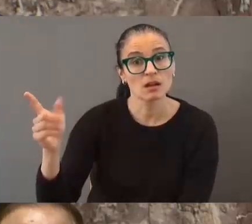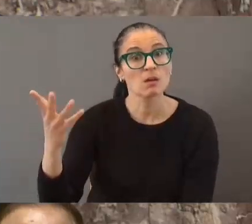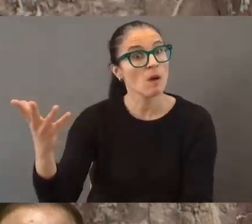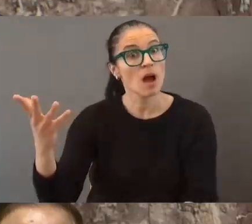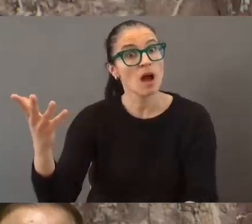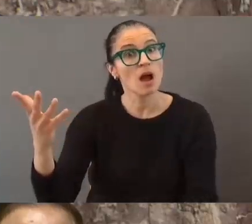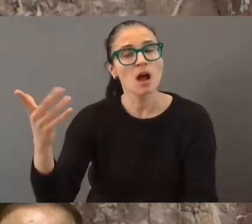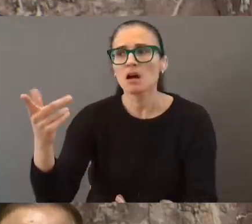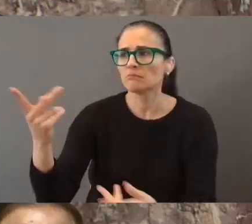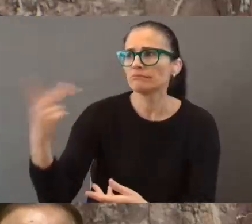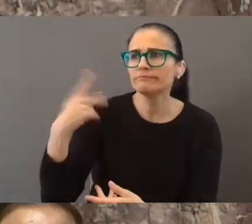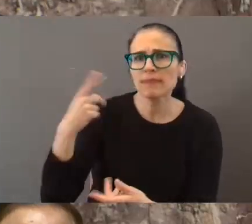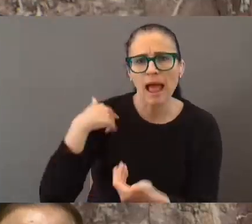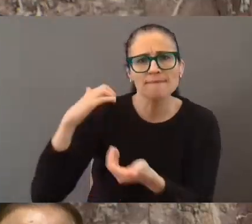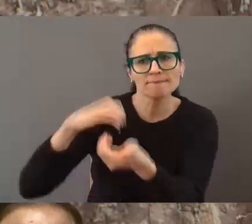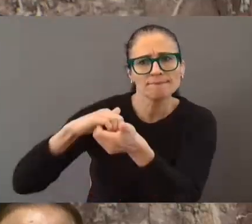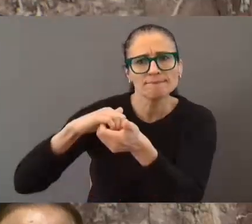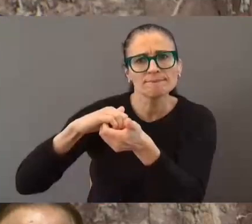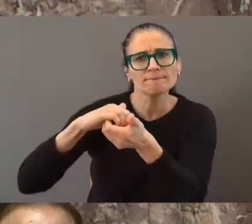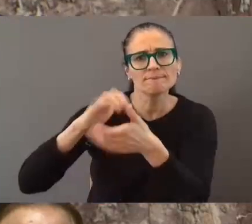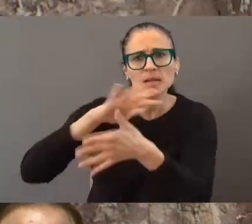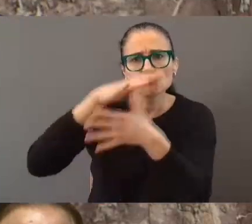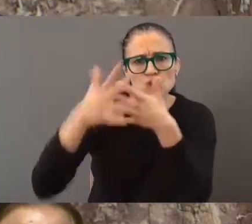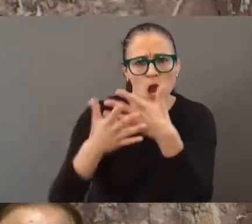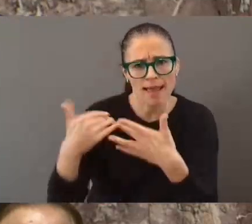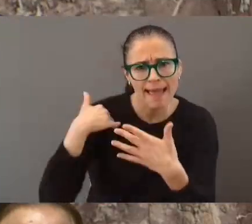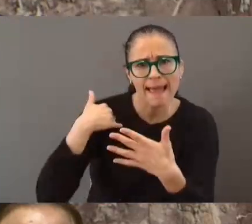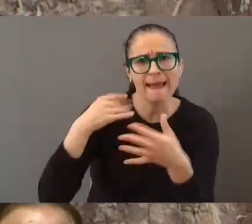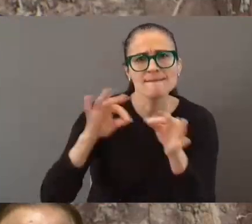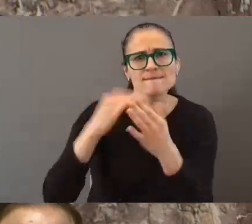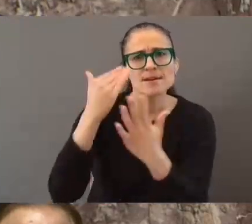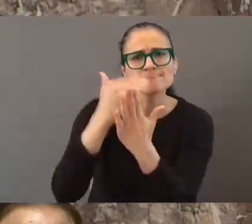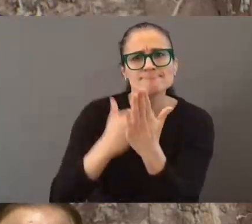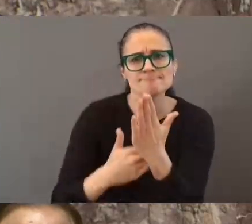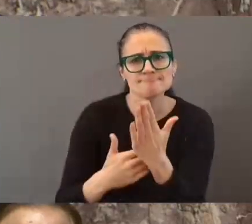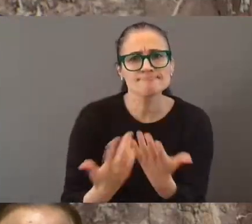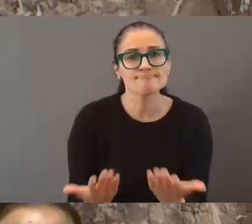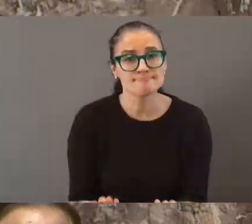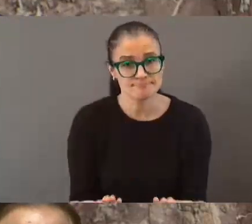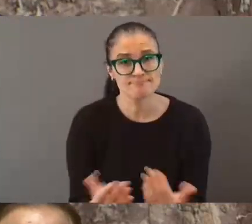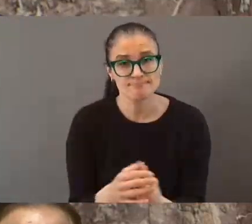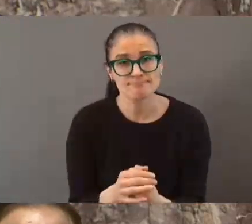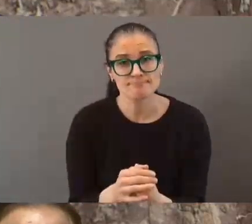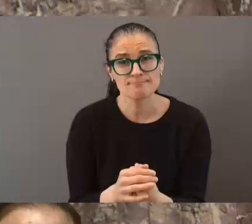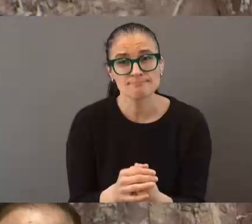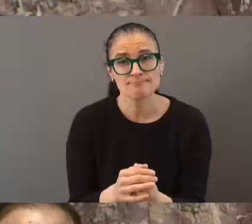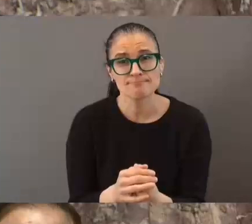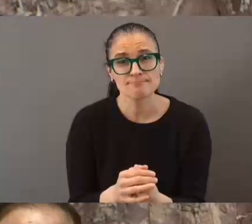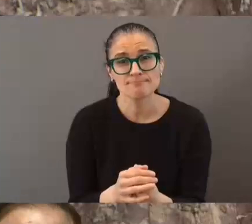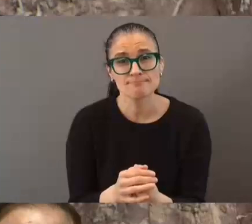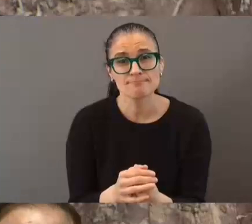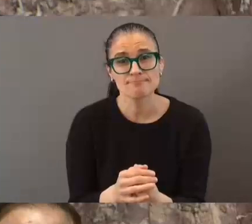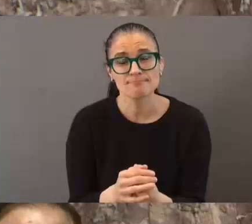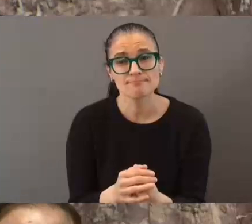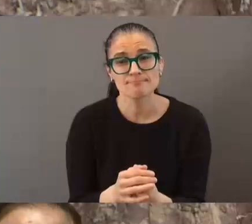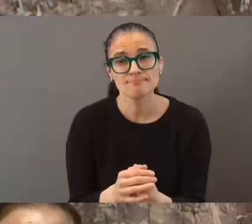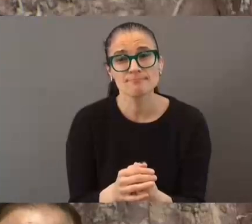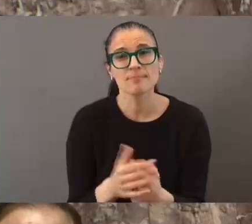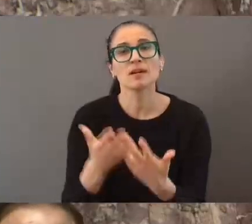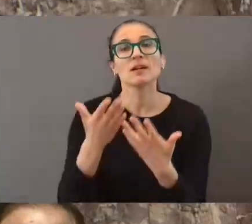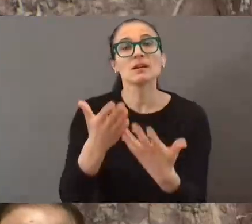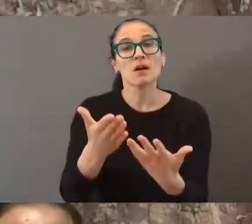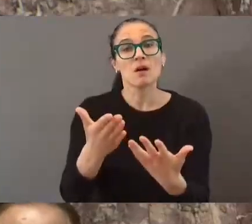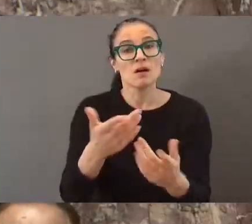intertie between BC and Alberta. Minister. Honourable Speaker, the member talks about projects that don't yet exist, Honourable